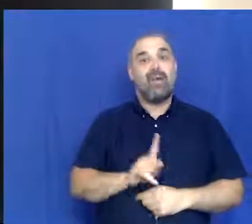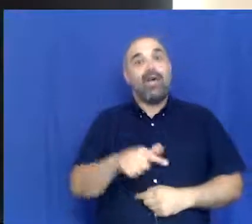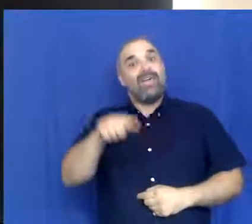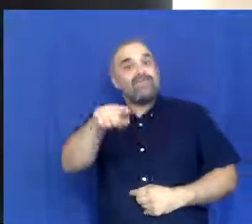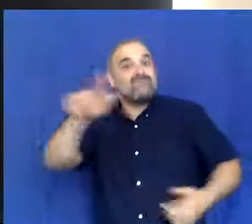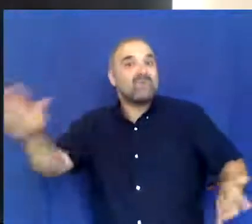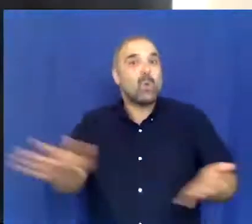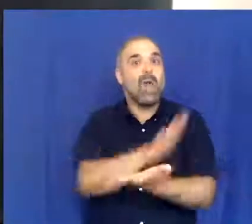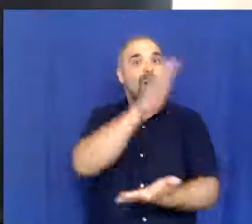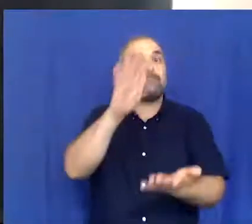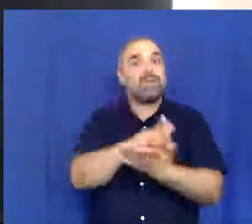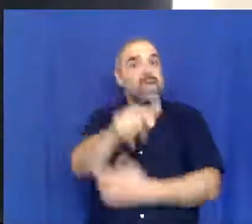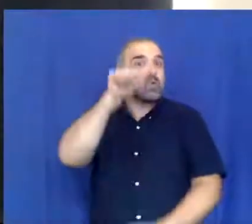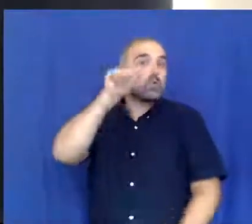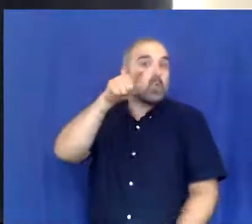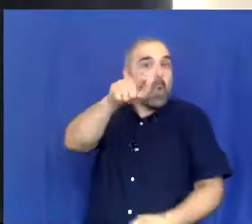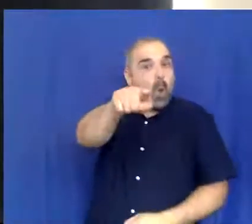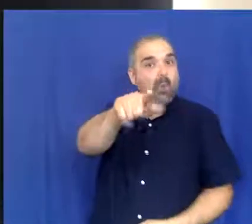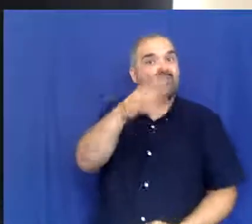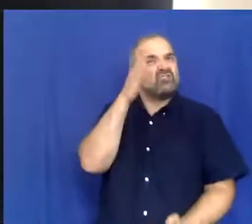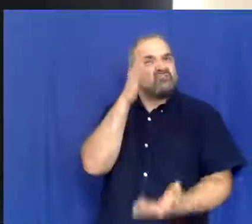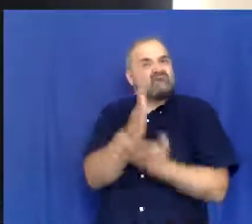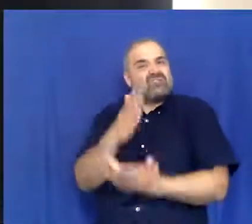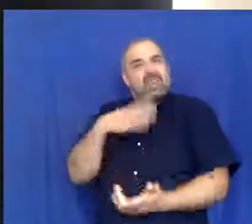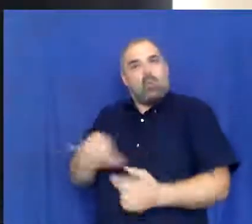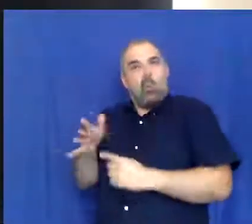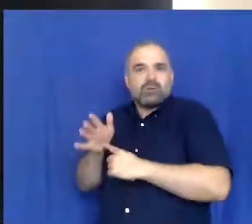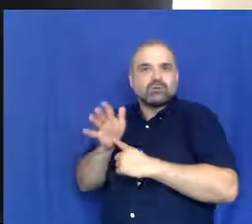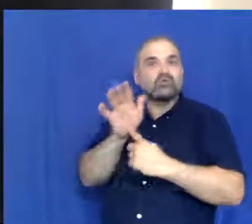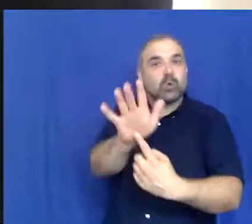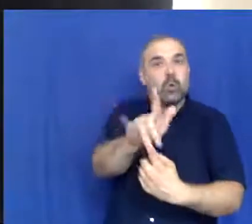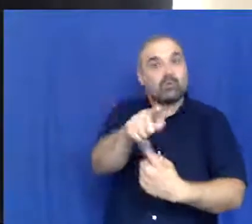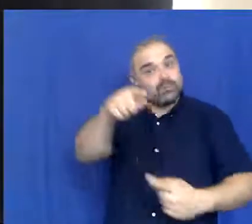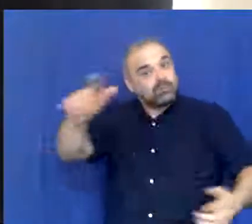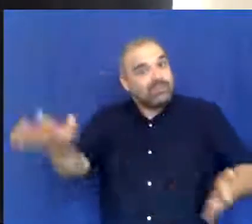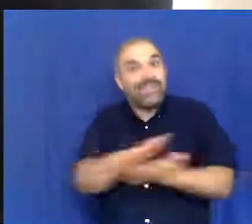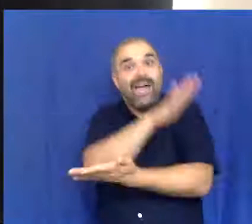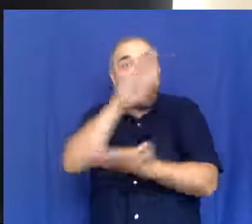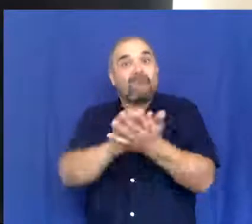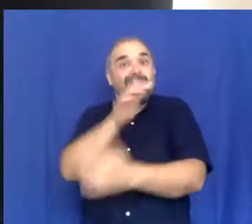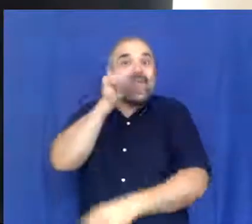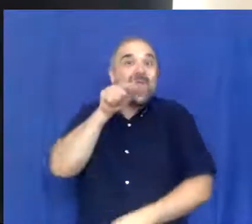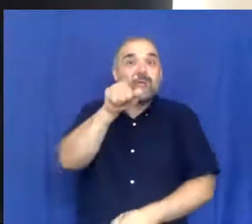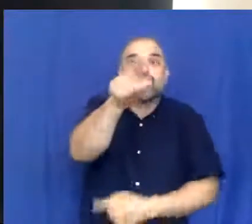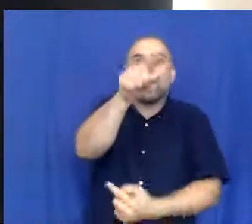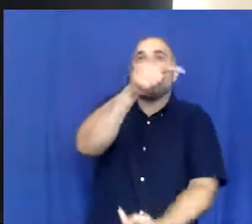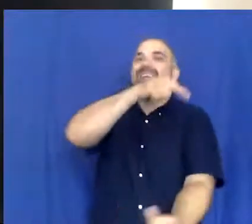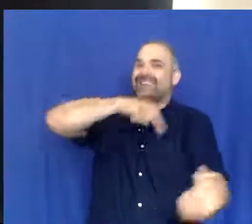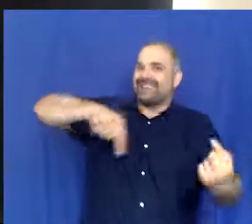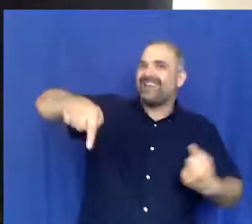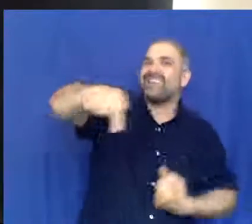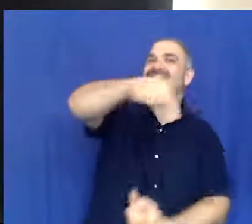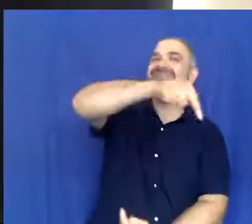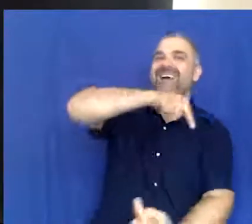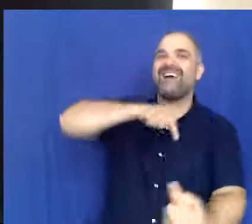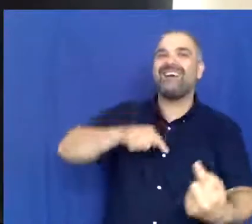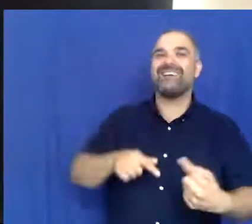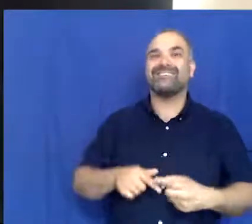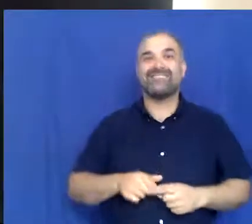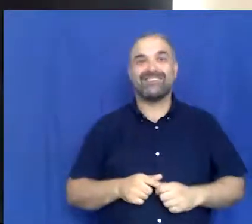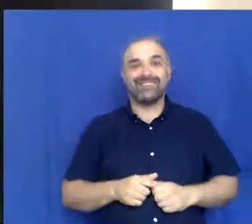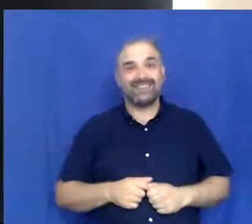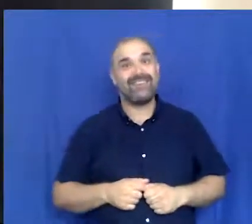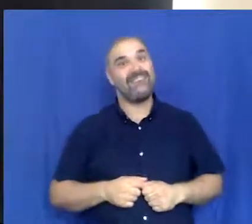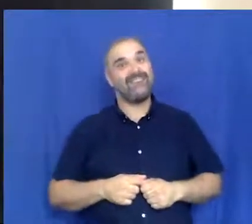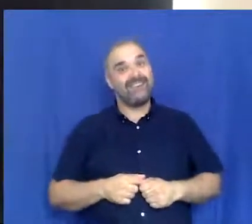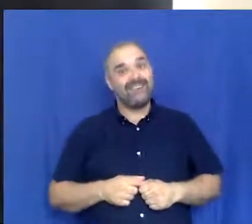turn around. If you're happy and you know it and you really want to show it, if you're happy and you know it,